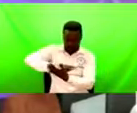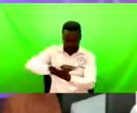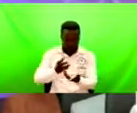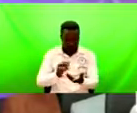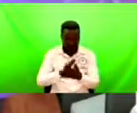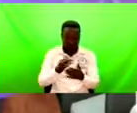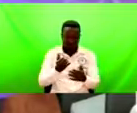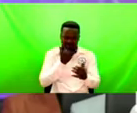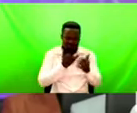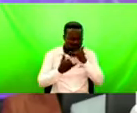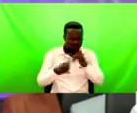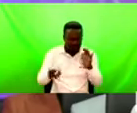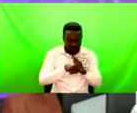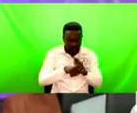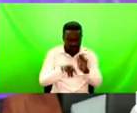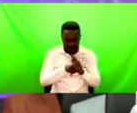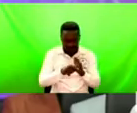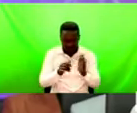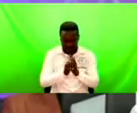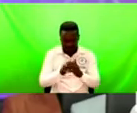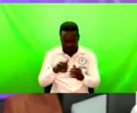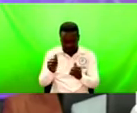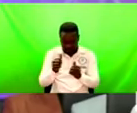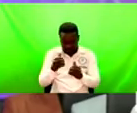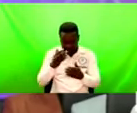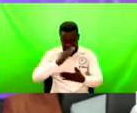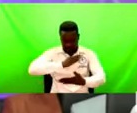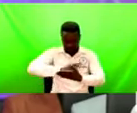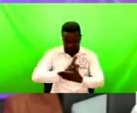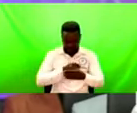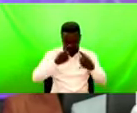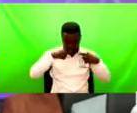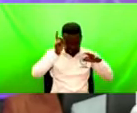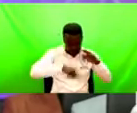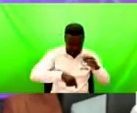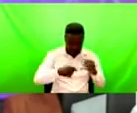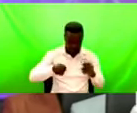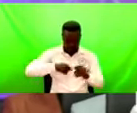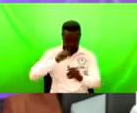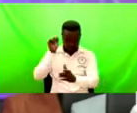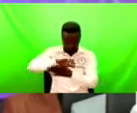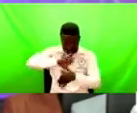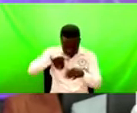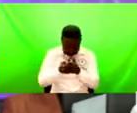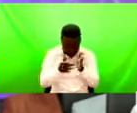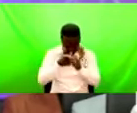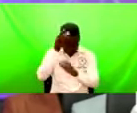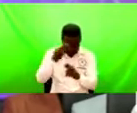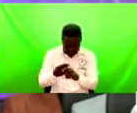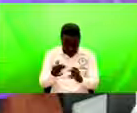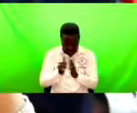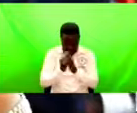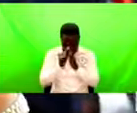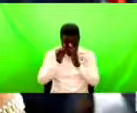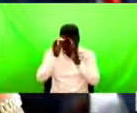will seek to frustrate every one of us and these leaders, that we shall overcome. And because of the cloud of